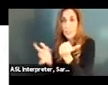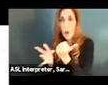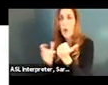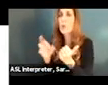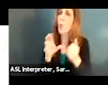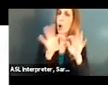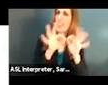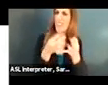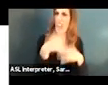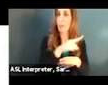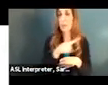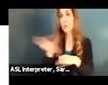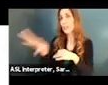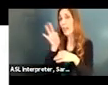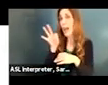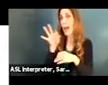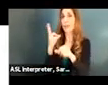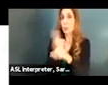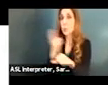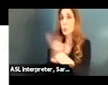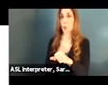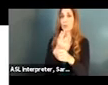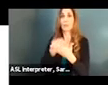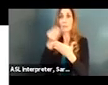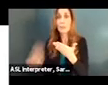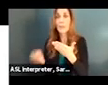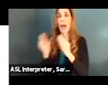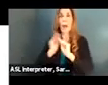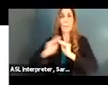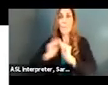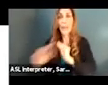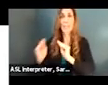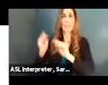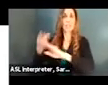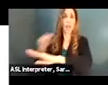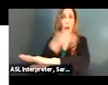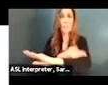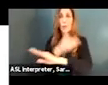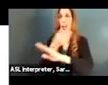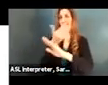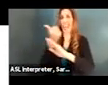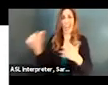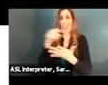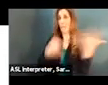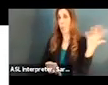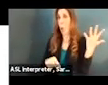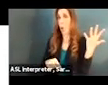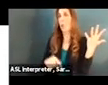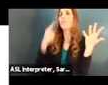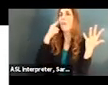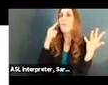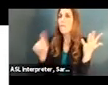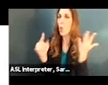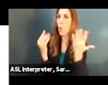selection, acquisition, use, maintenance, upgrade, any of that for an